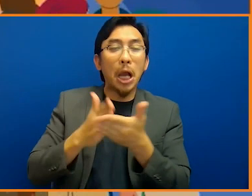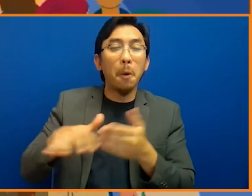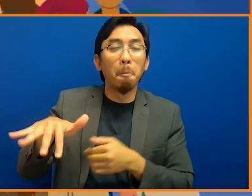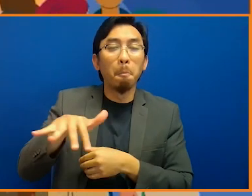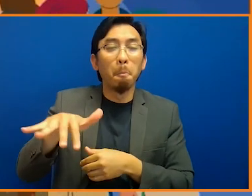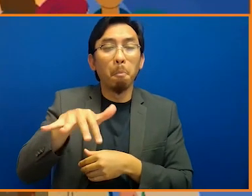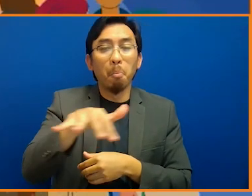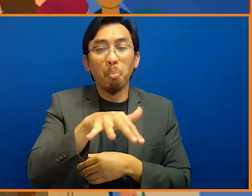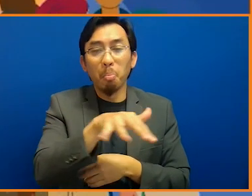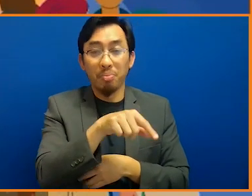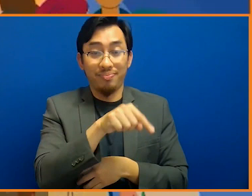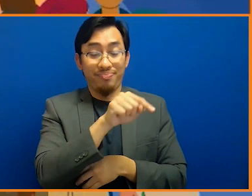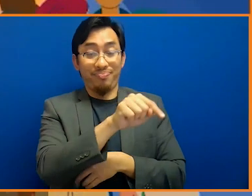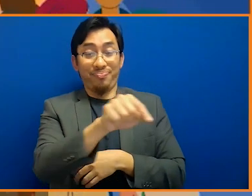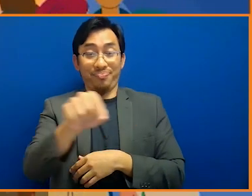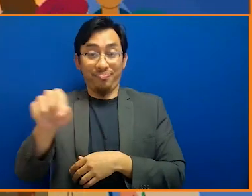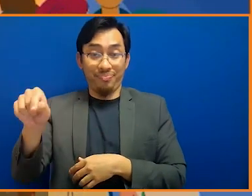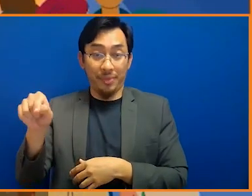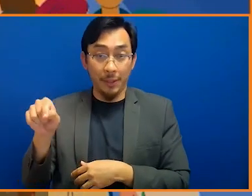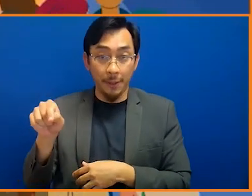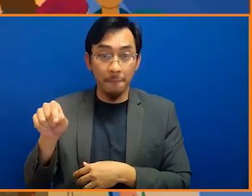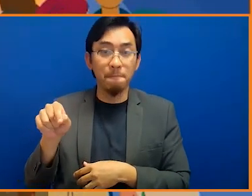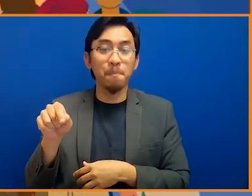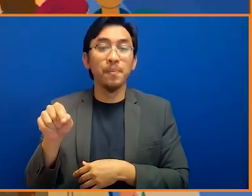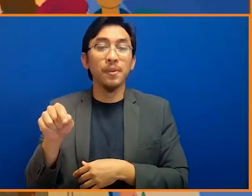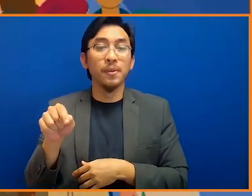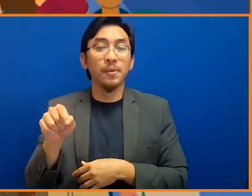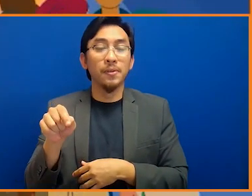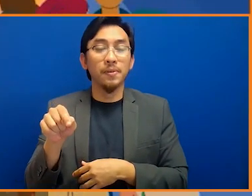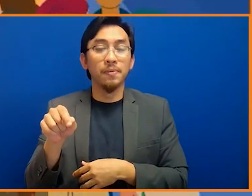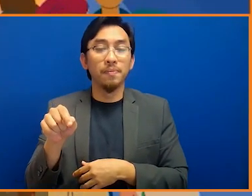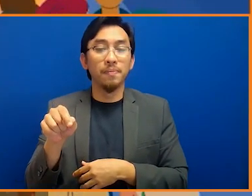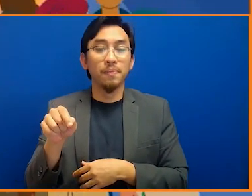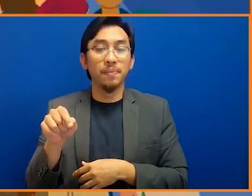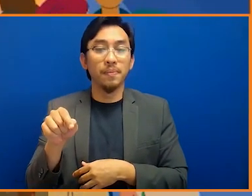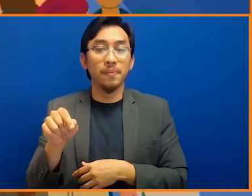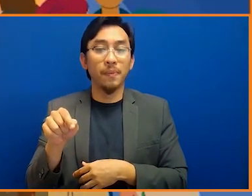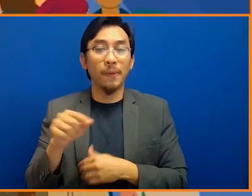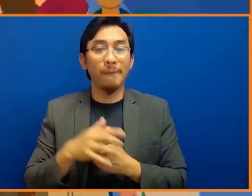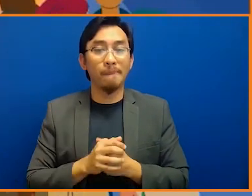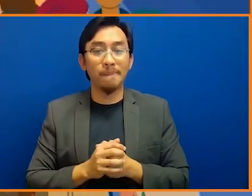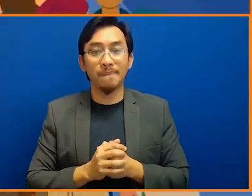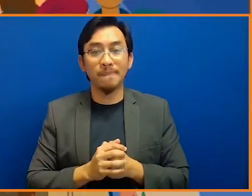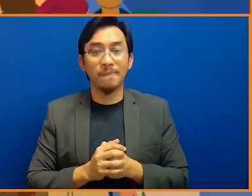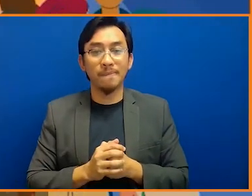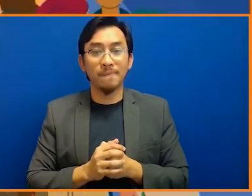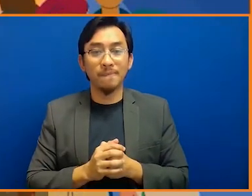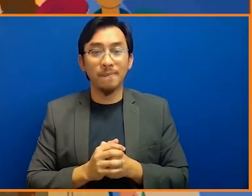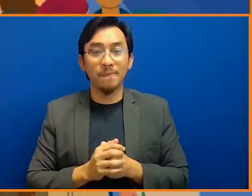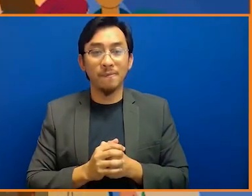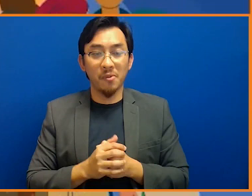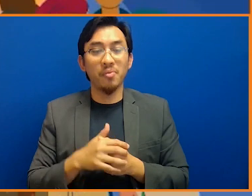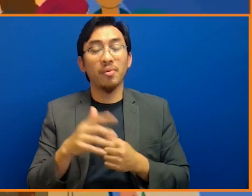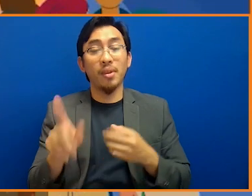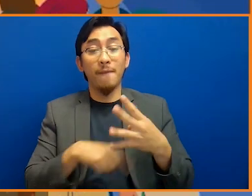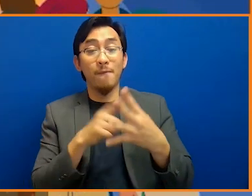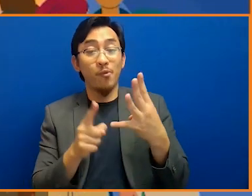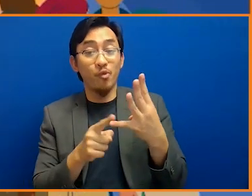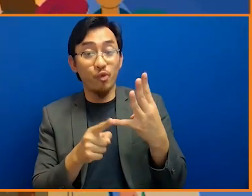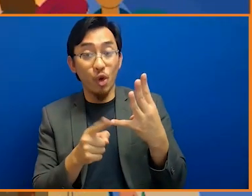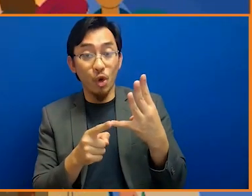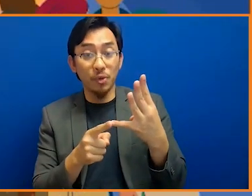areas. And we can actually try to tackle these issues with contextualized methods, of course.